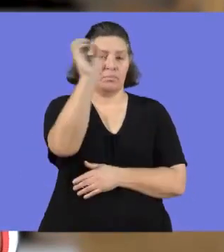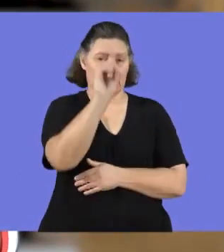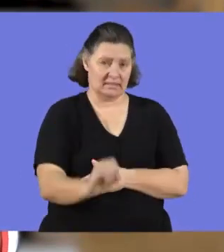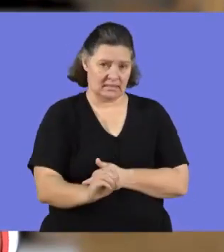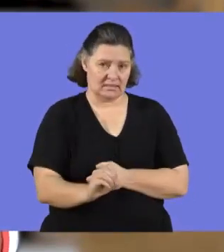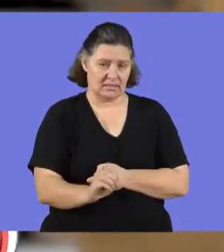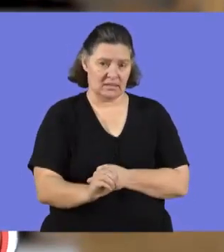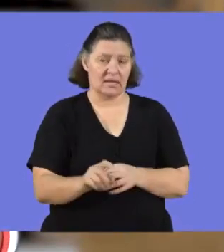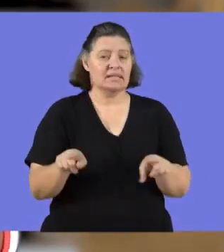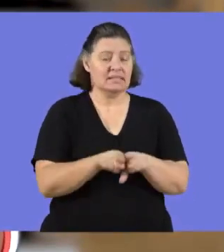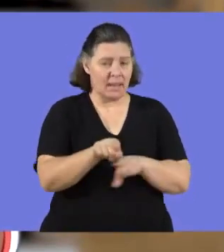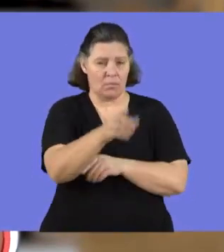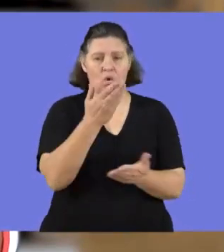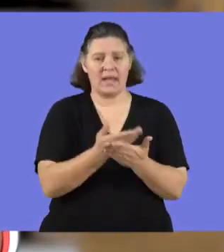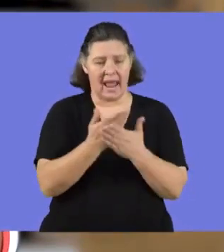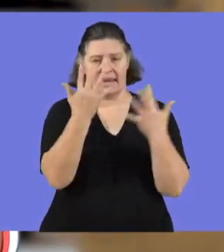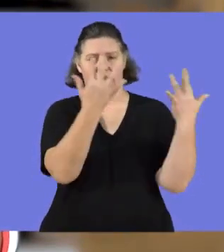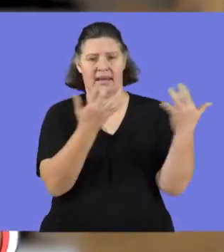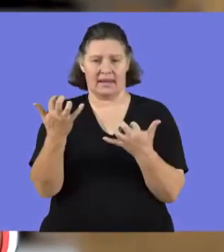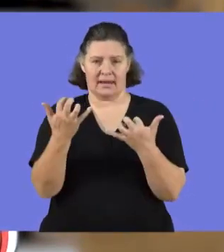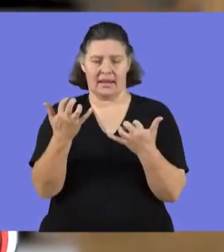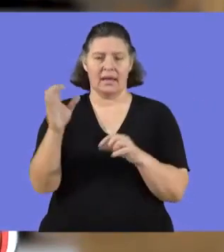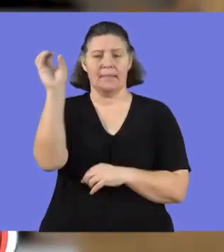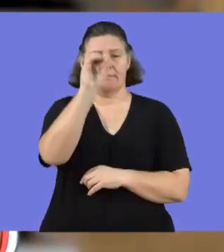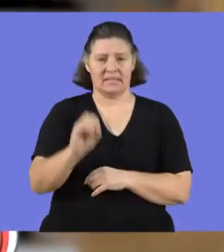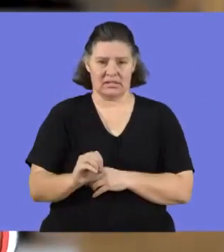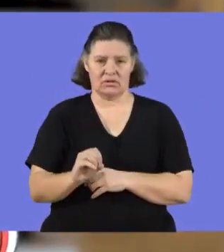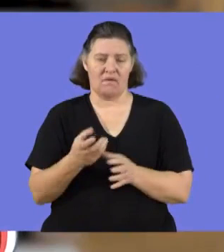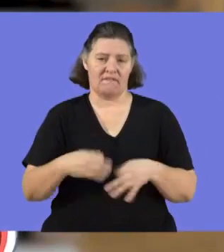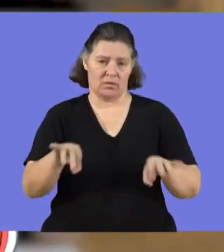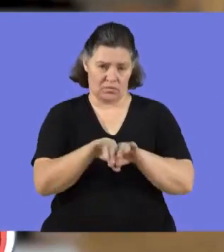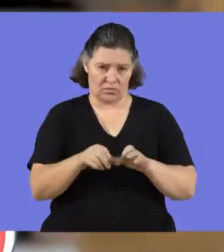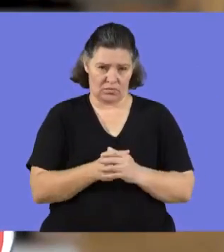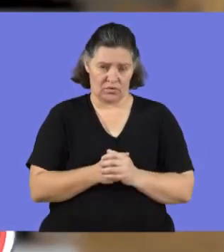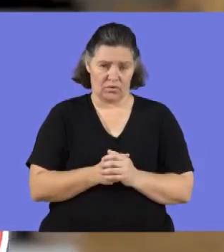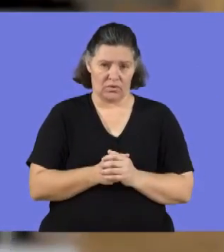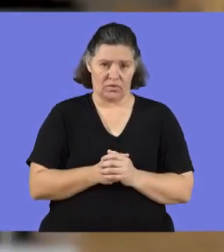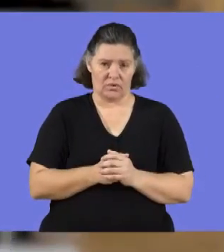a percentage, and you are also able to calculate the percentage